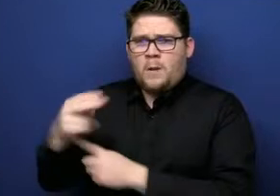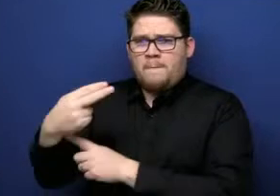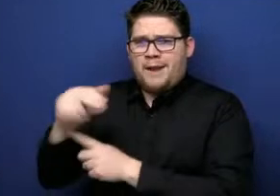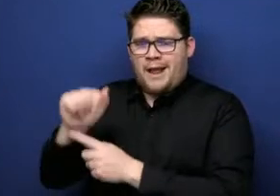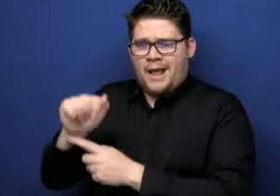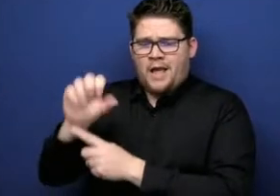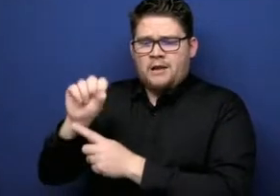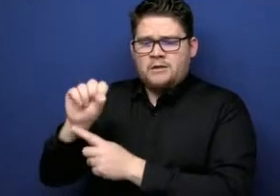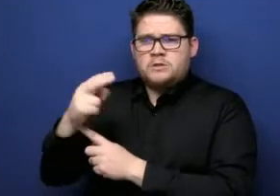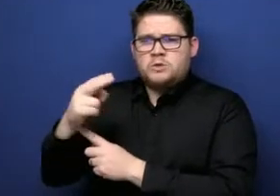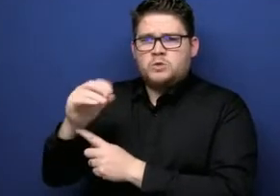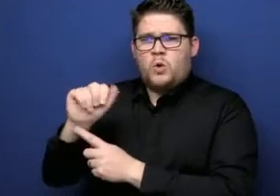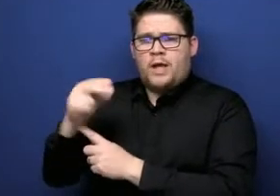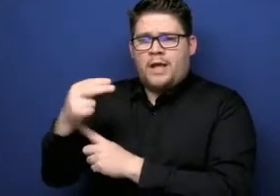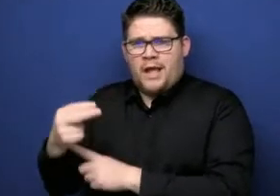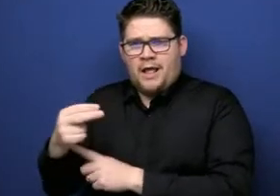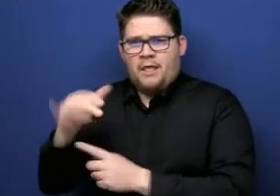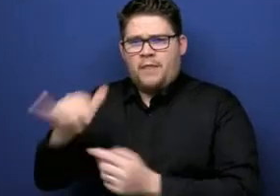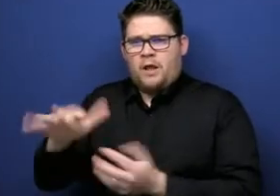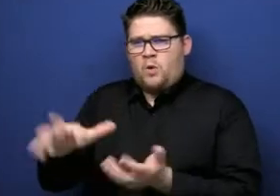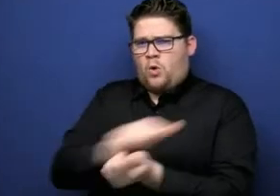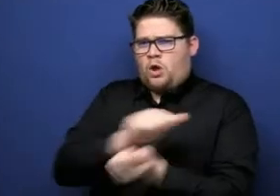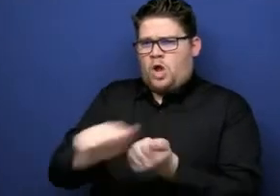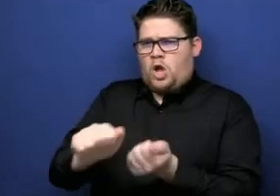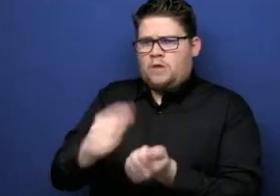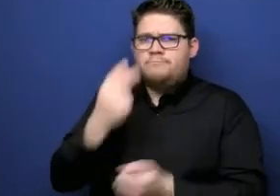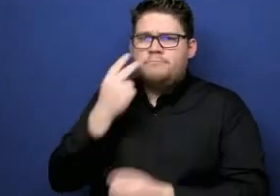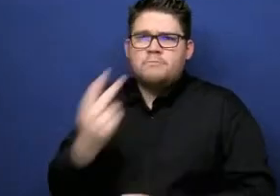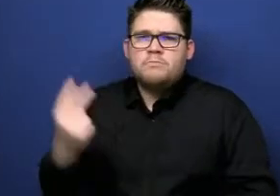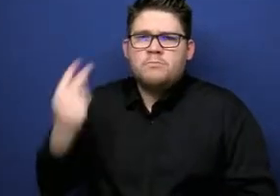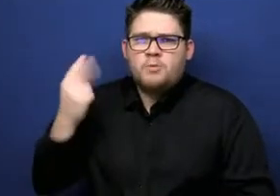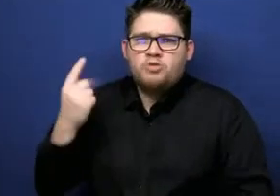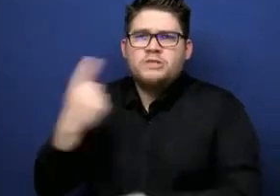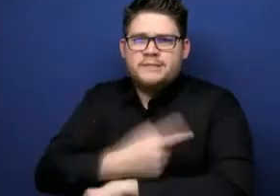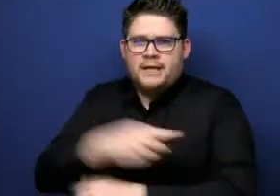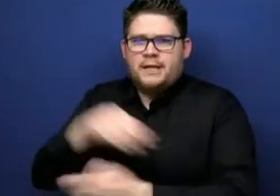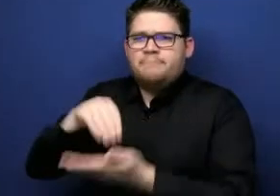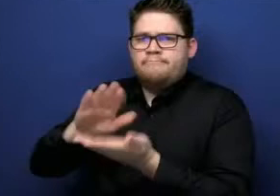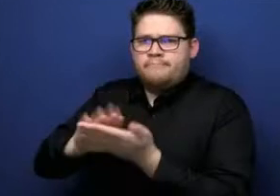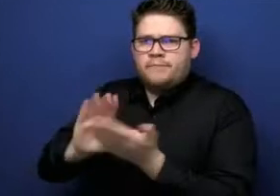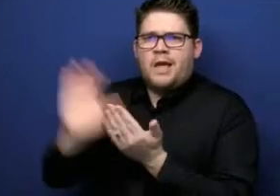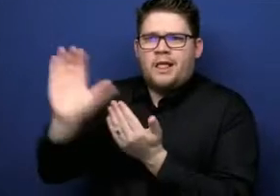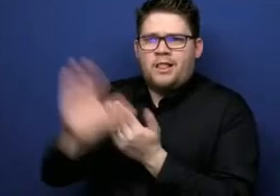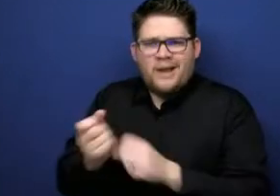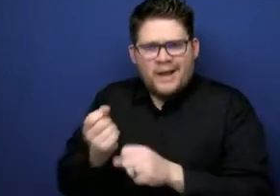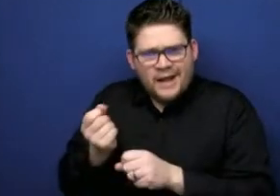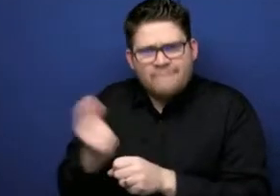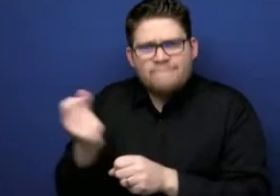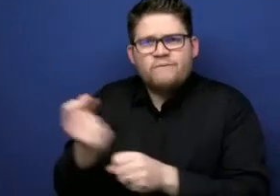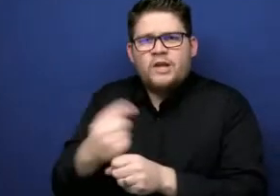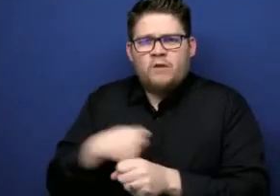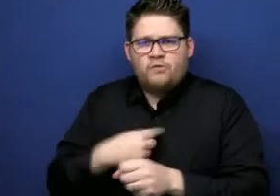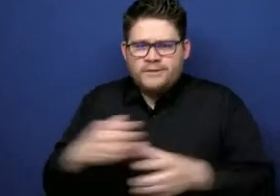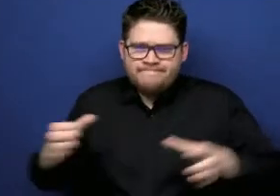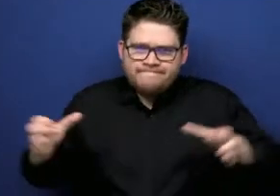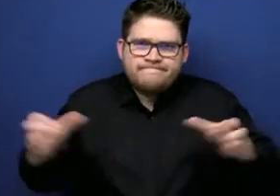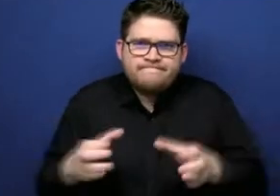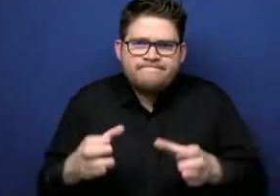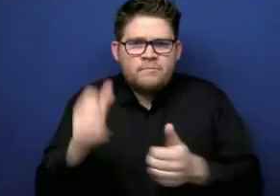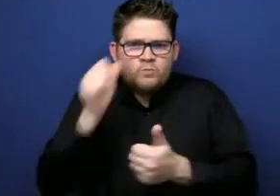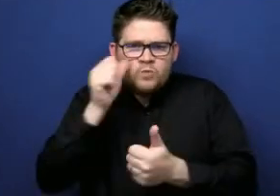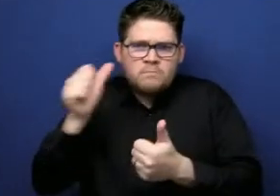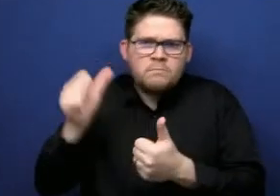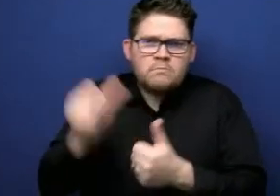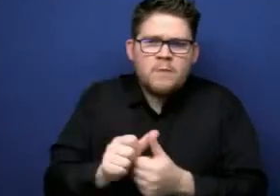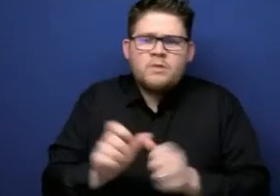each year that passes, as we gather together to commemorate this day and remember one of the most heinous acts in human history, we